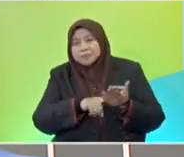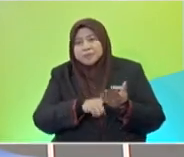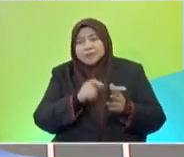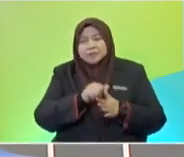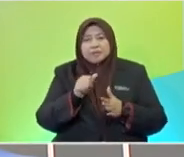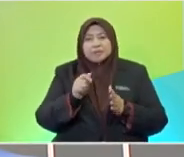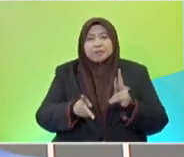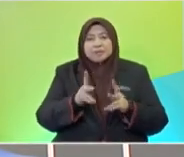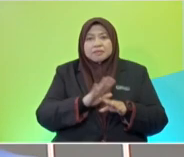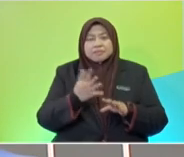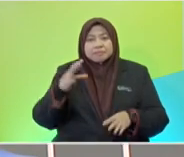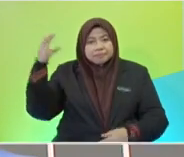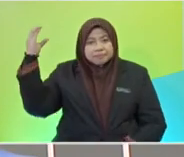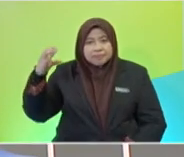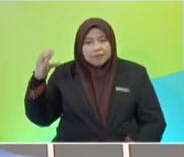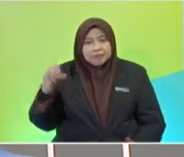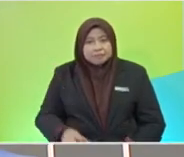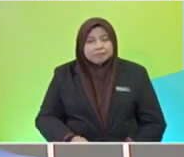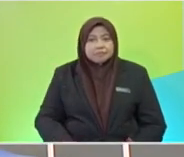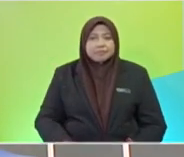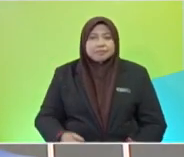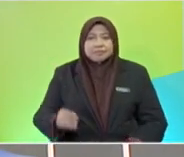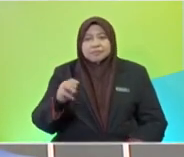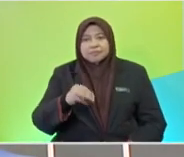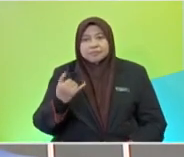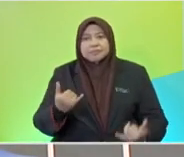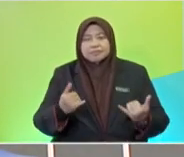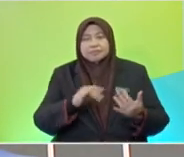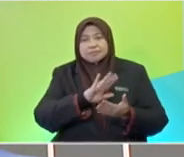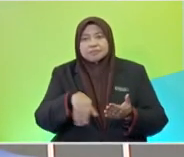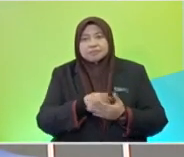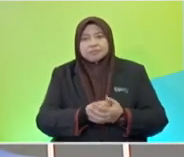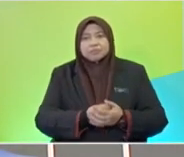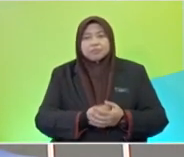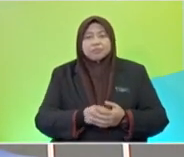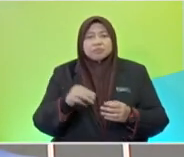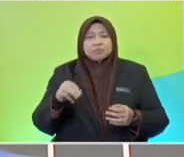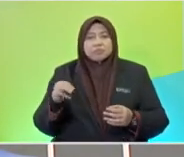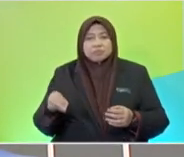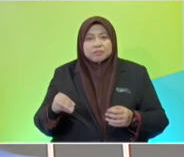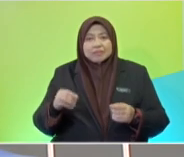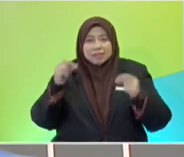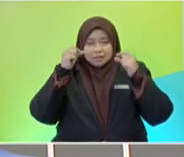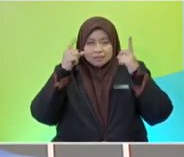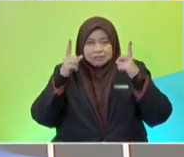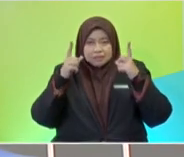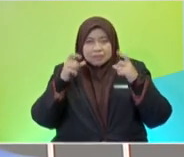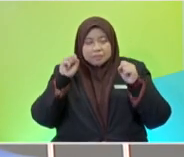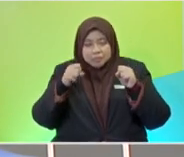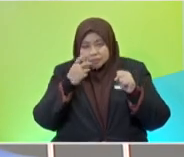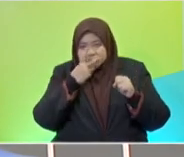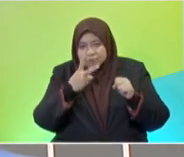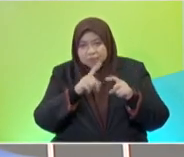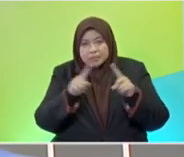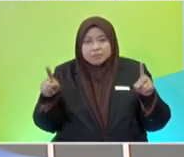open. Yes. So everyone will now understand that when we open our eyes, we will see, but without light,